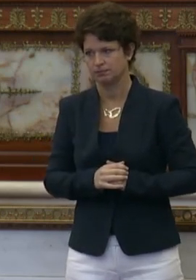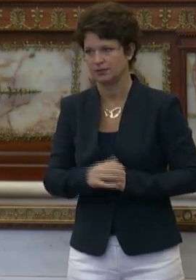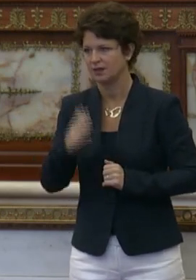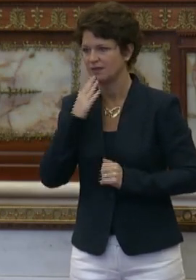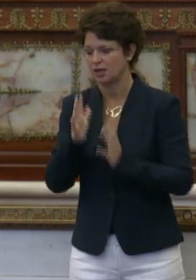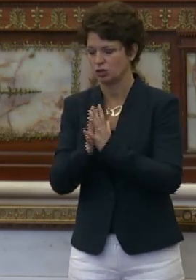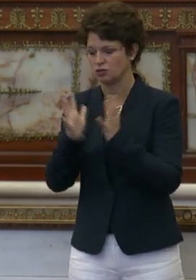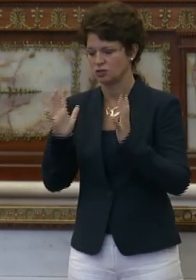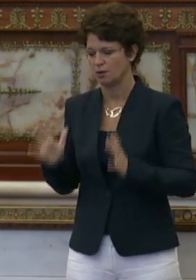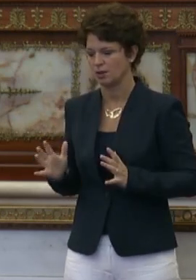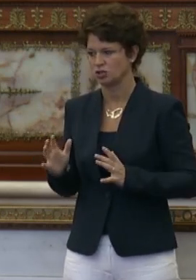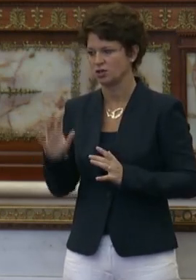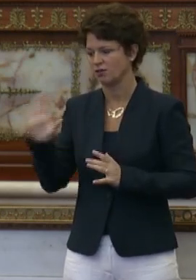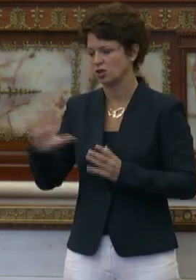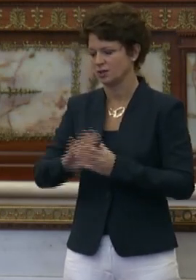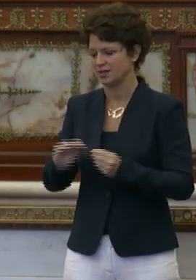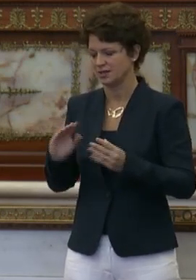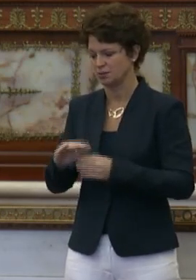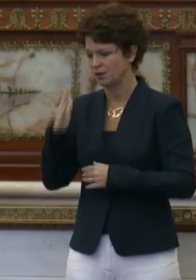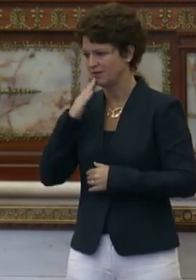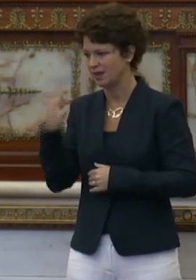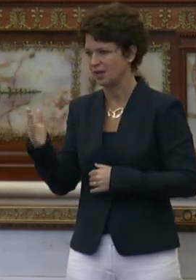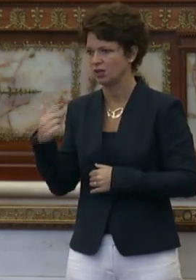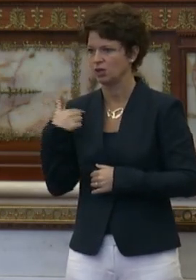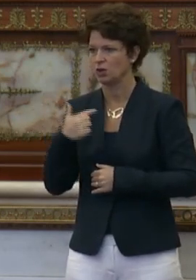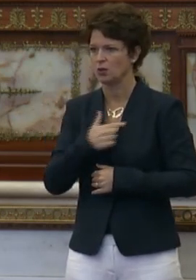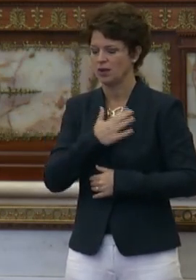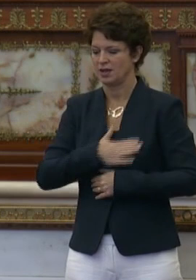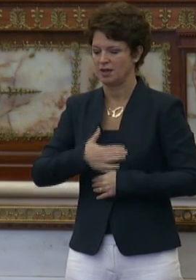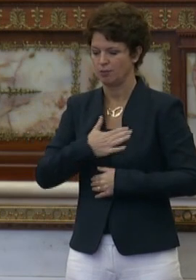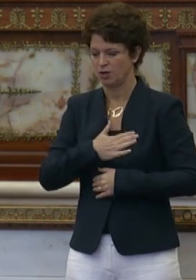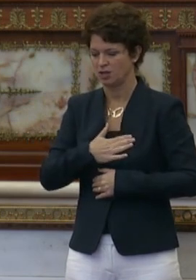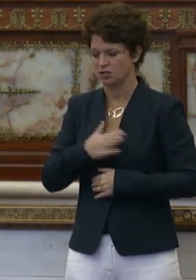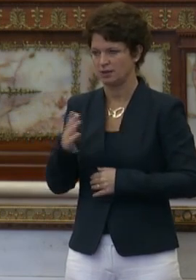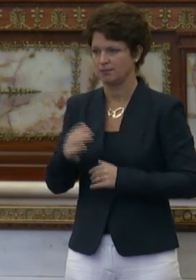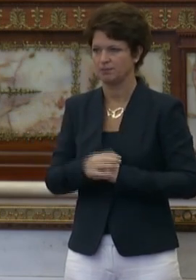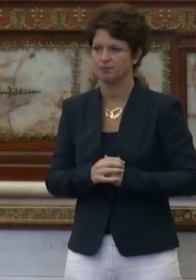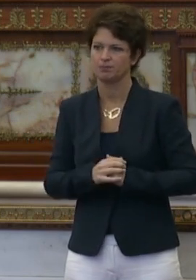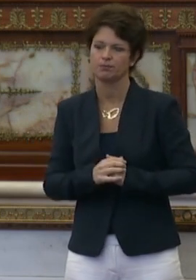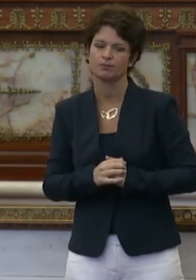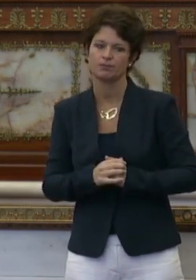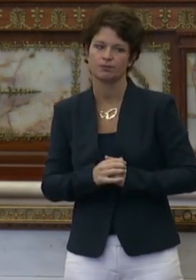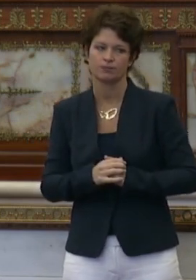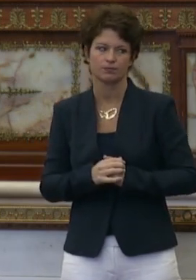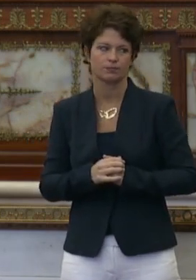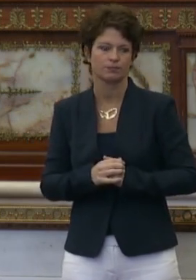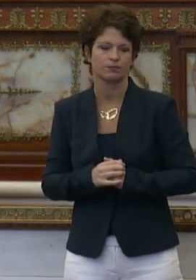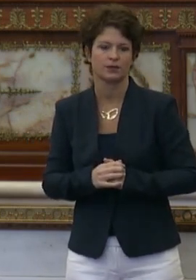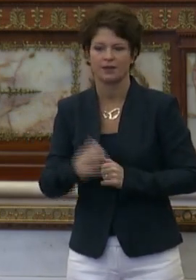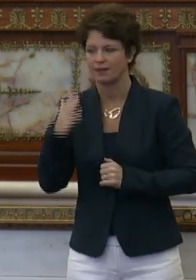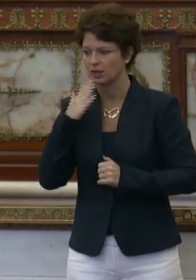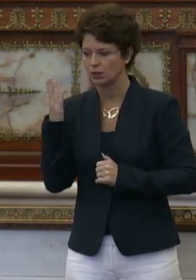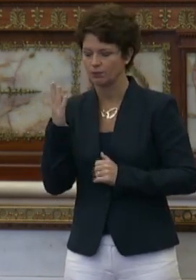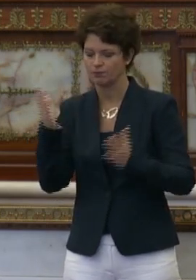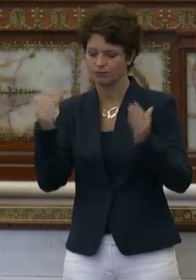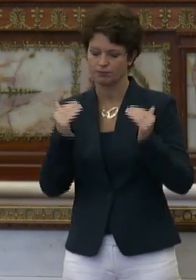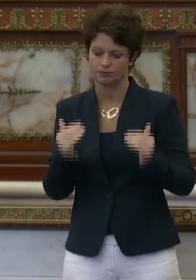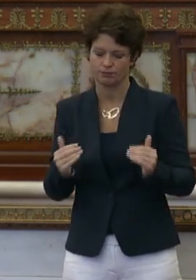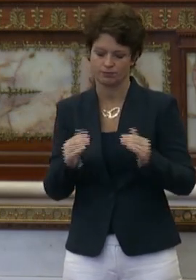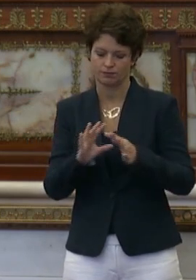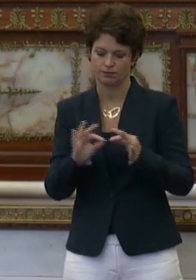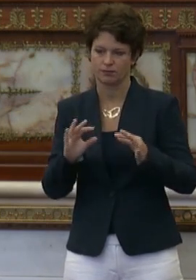Thank you so very much for your testimony. We greatly appreciate it. Thank you. All